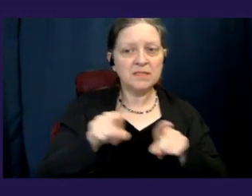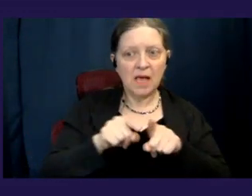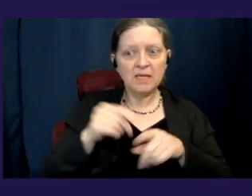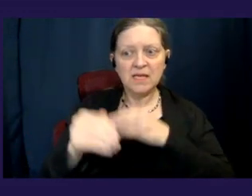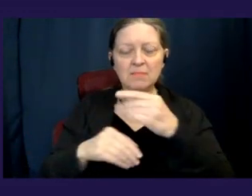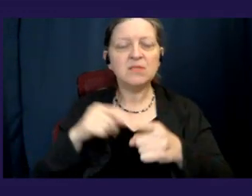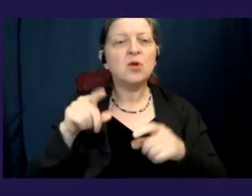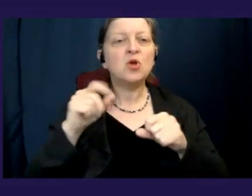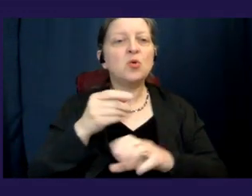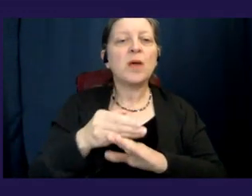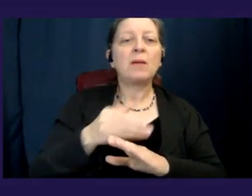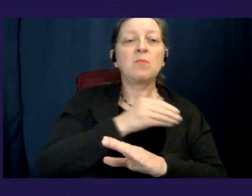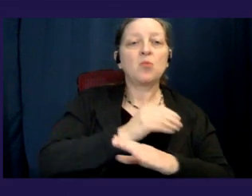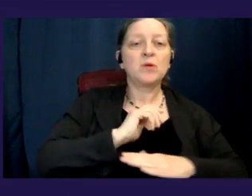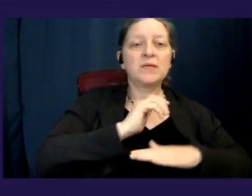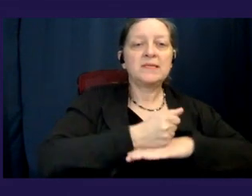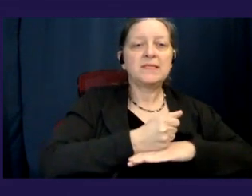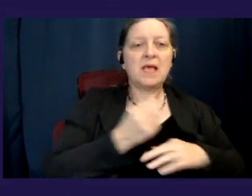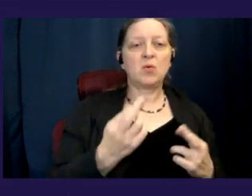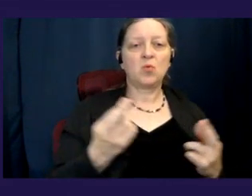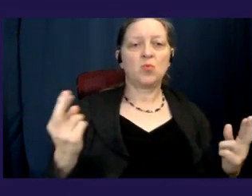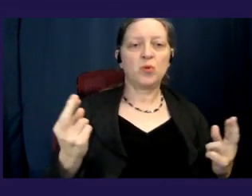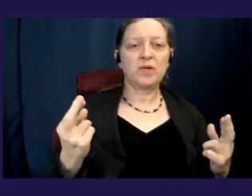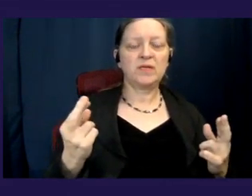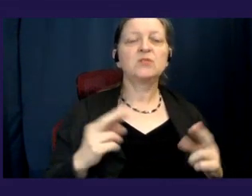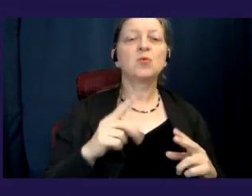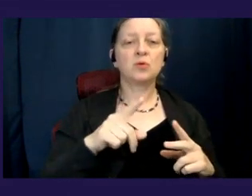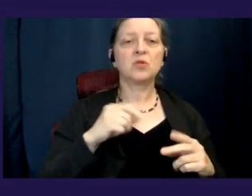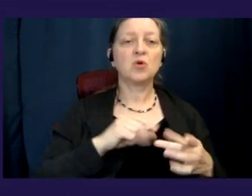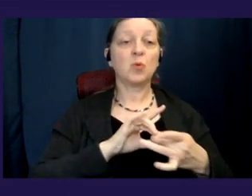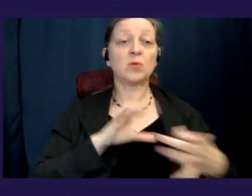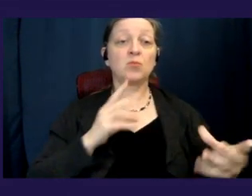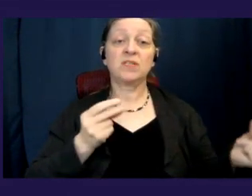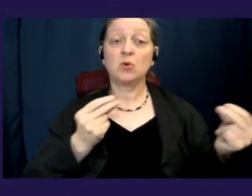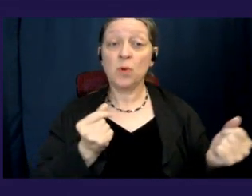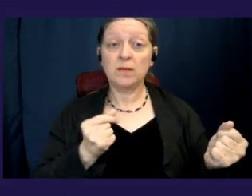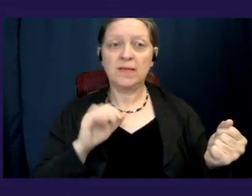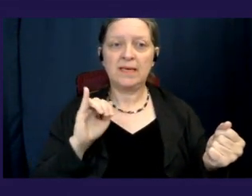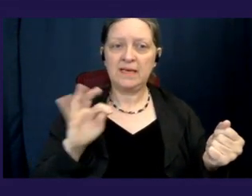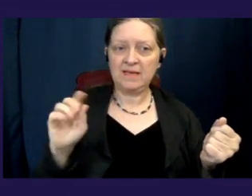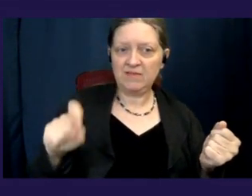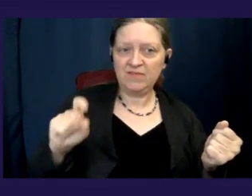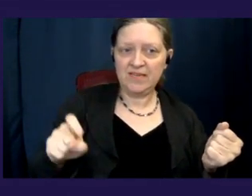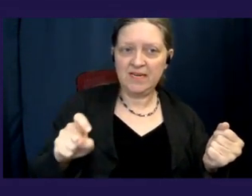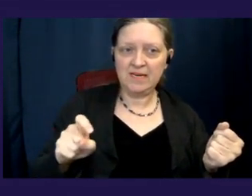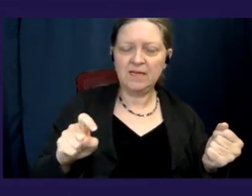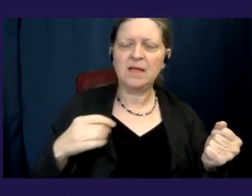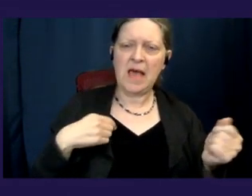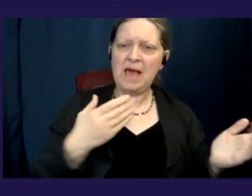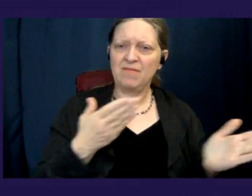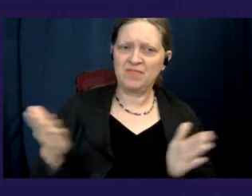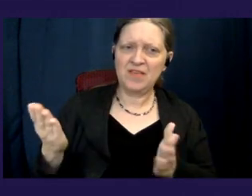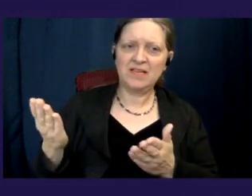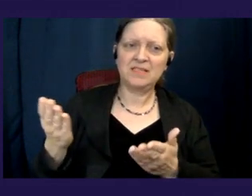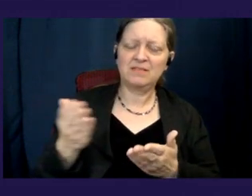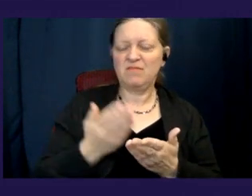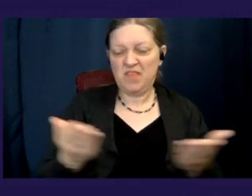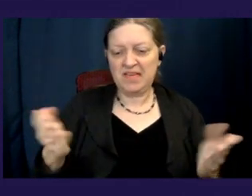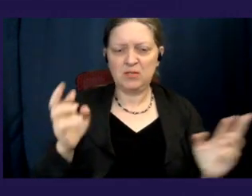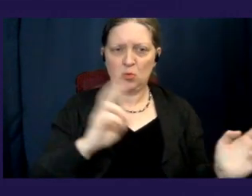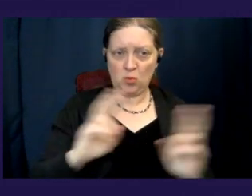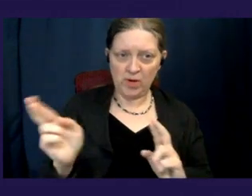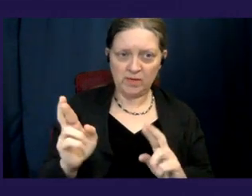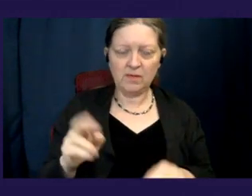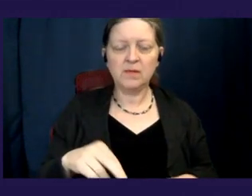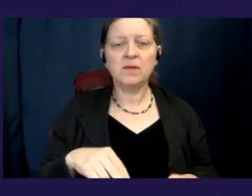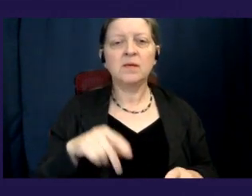pre-craft resources that you can put out into the world quickly if you need to. And again, this idea that you may